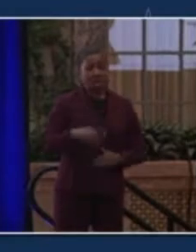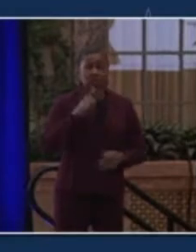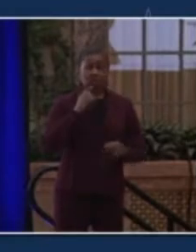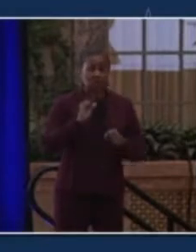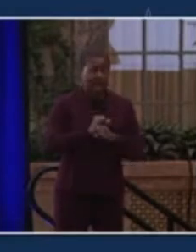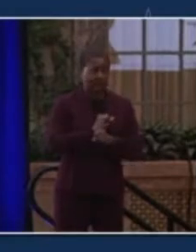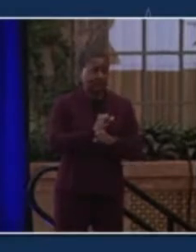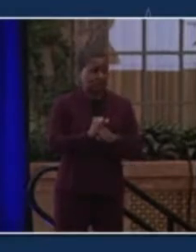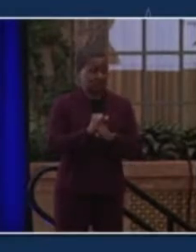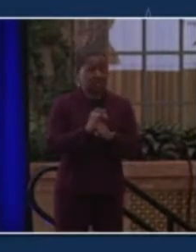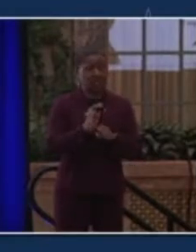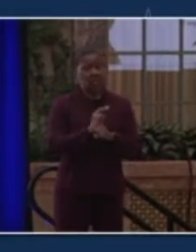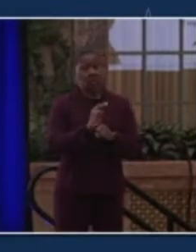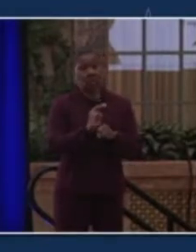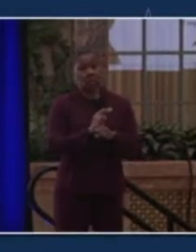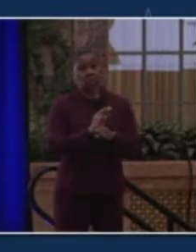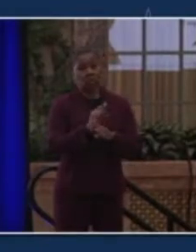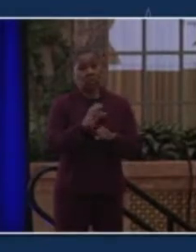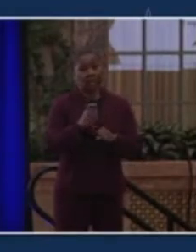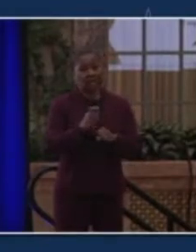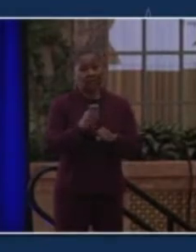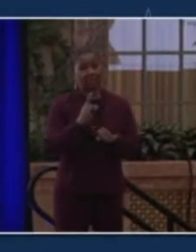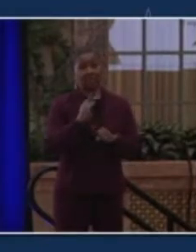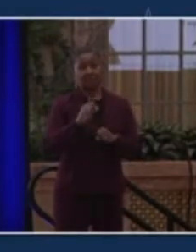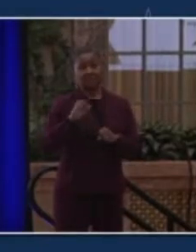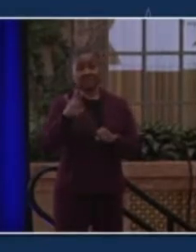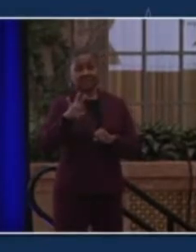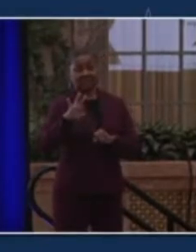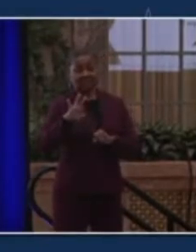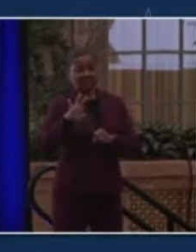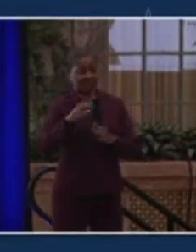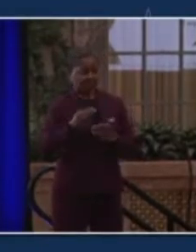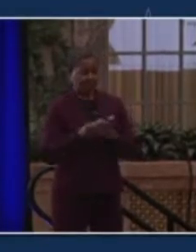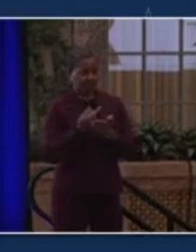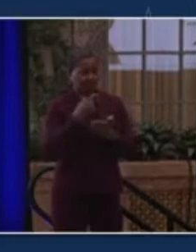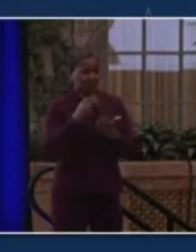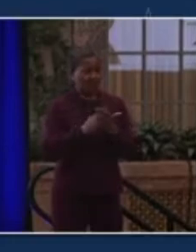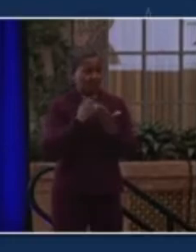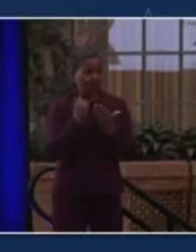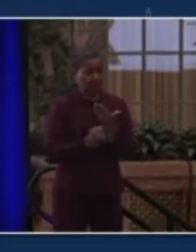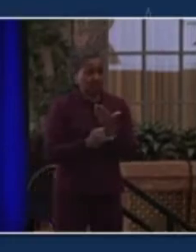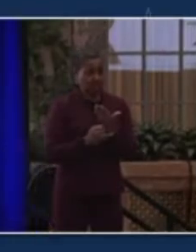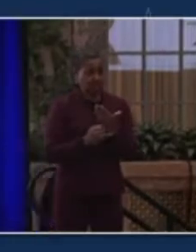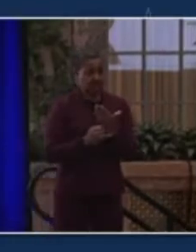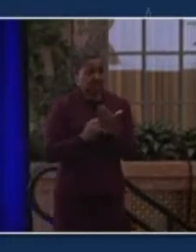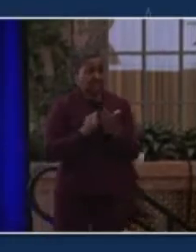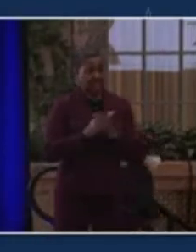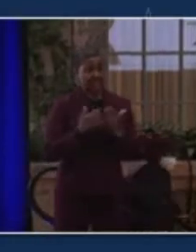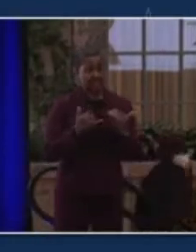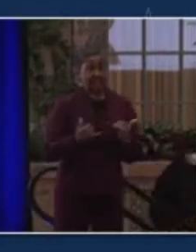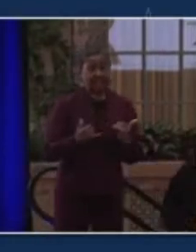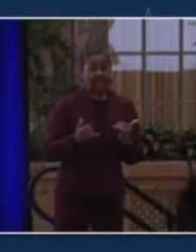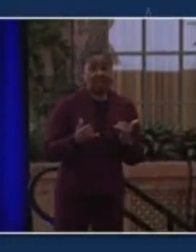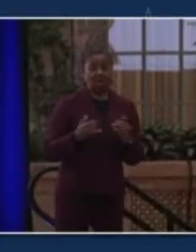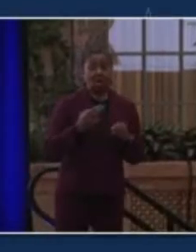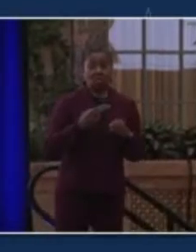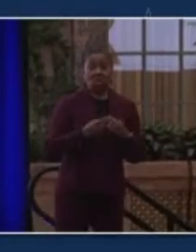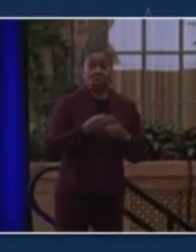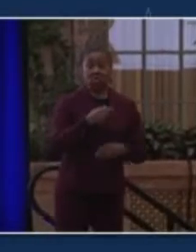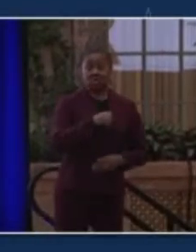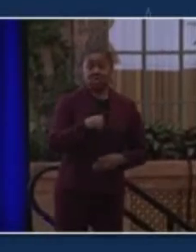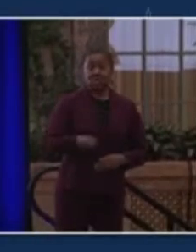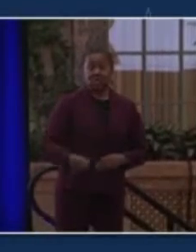actually use tax increment financing for the project, which is now known as Chinatown